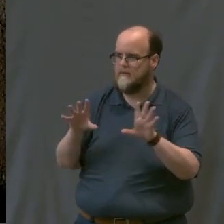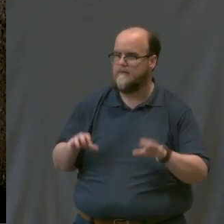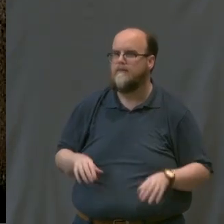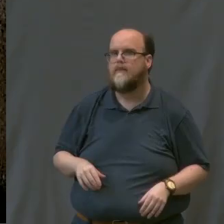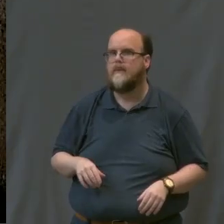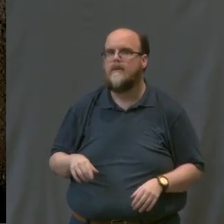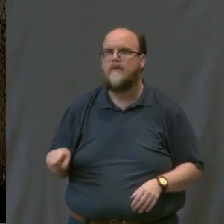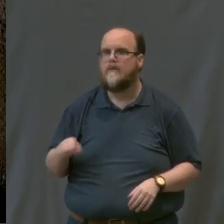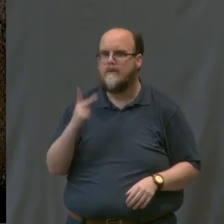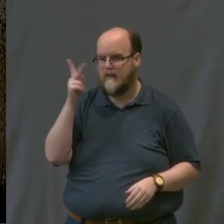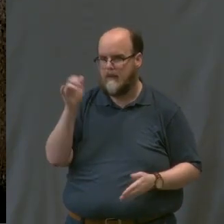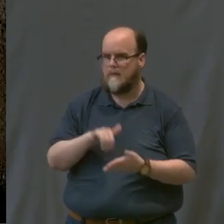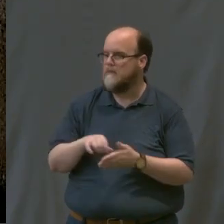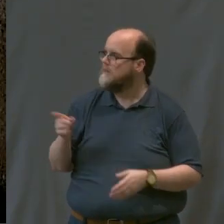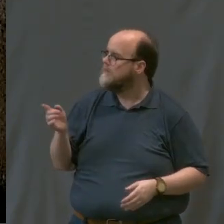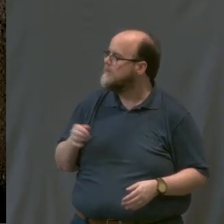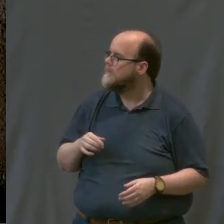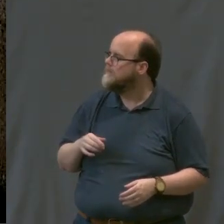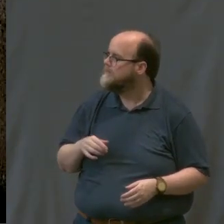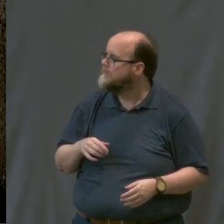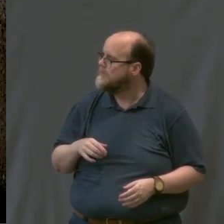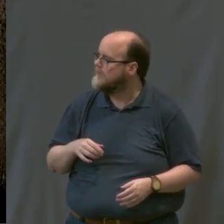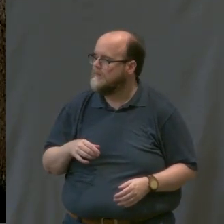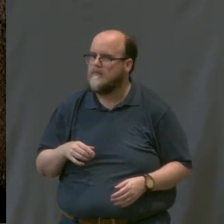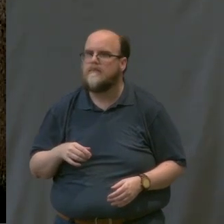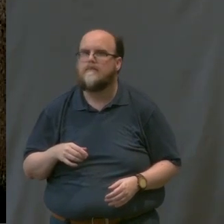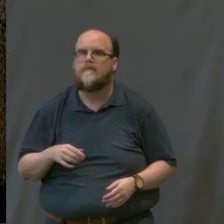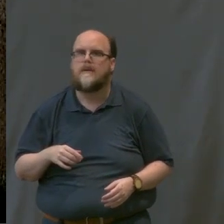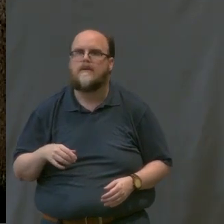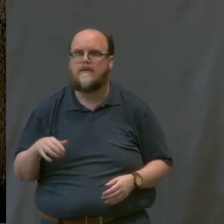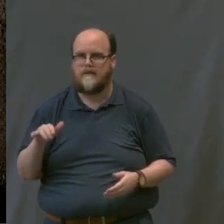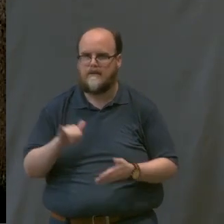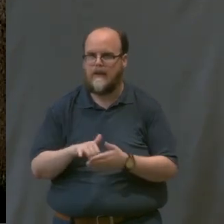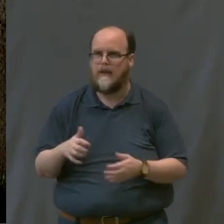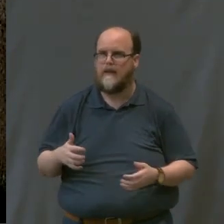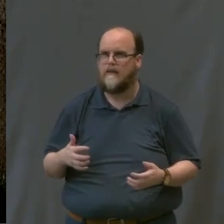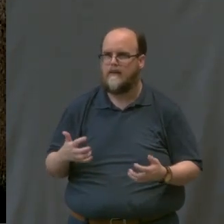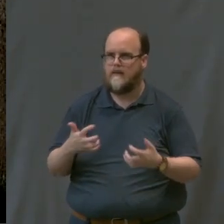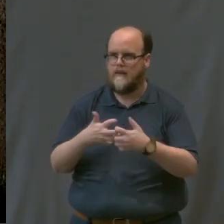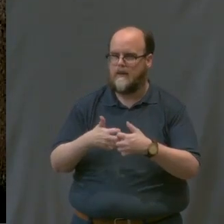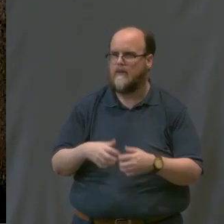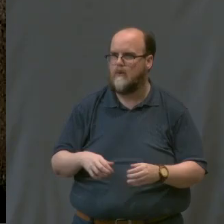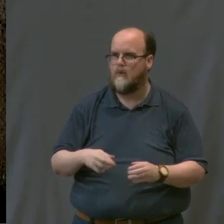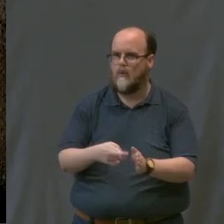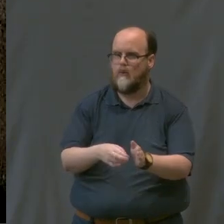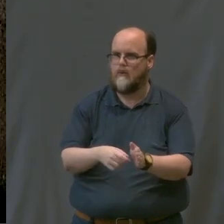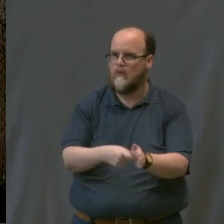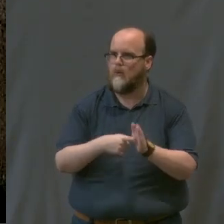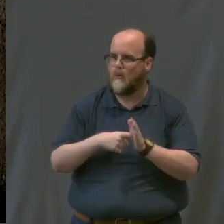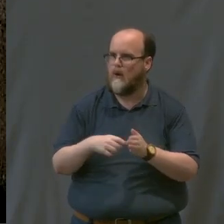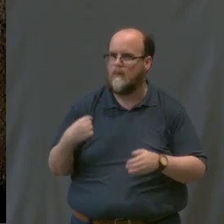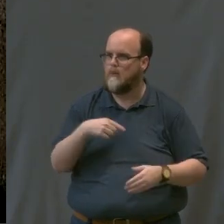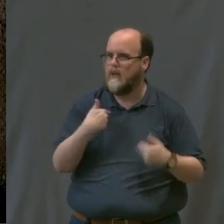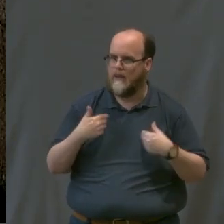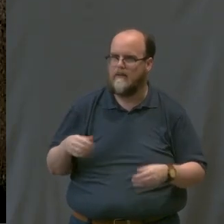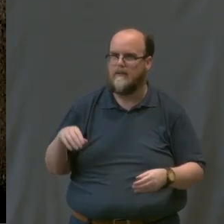Does everybody see that? Does this meet the criteria that we were talking about a while ago? Are we staying inside the first